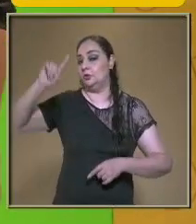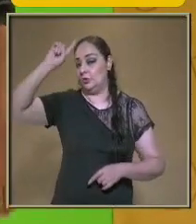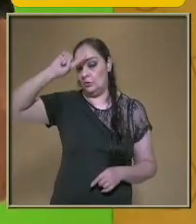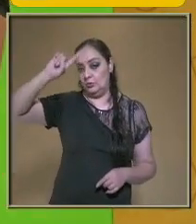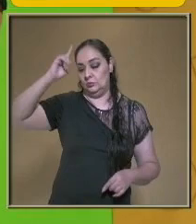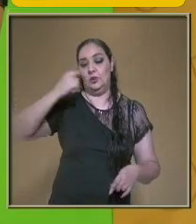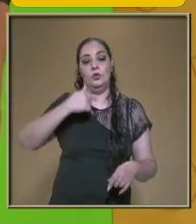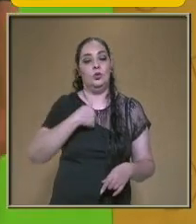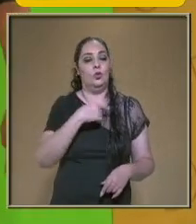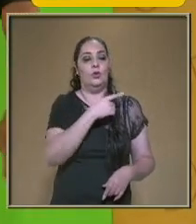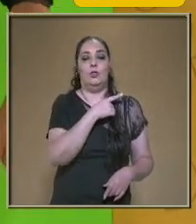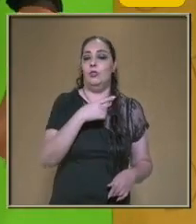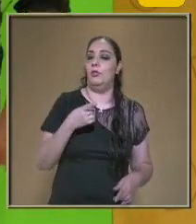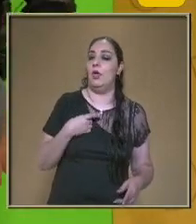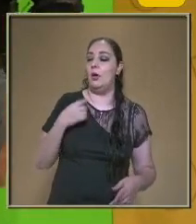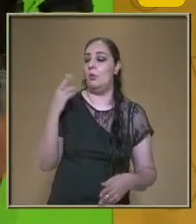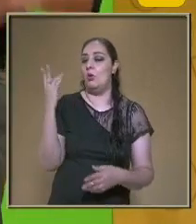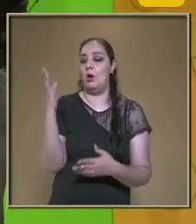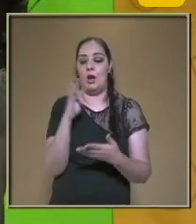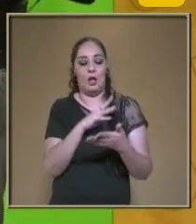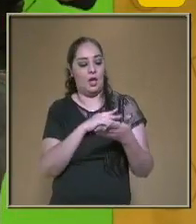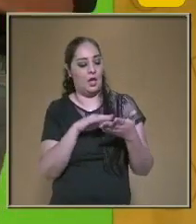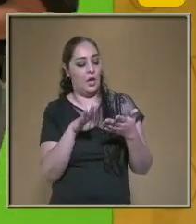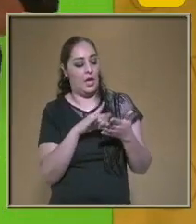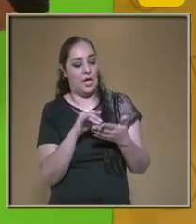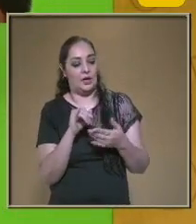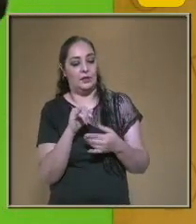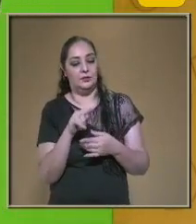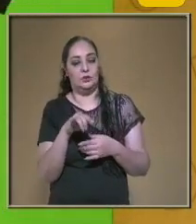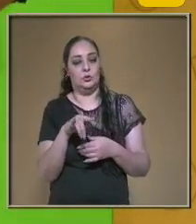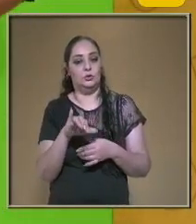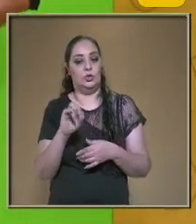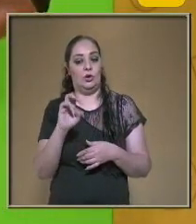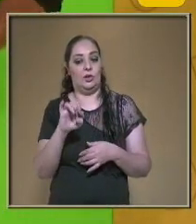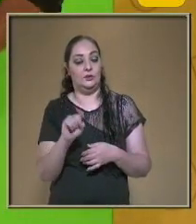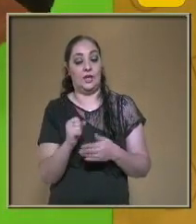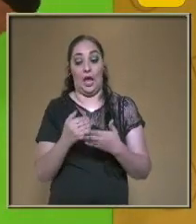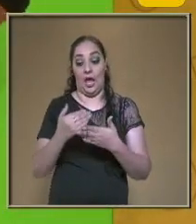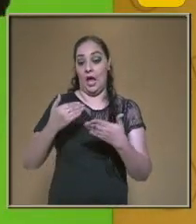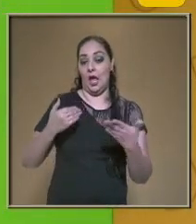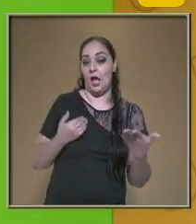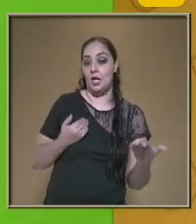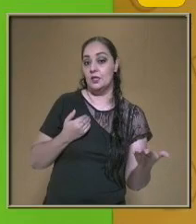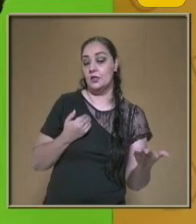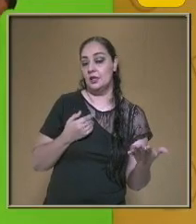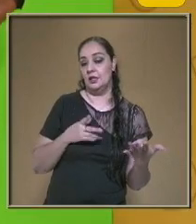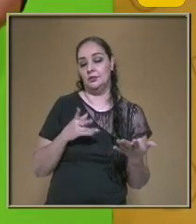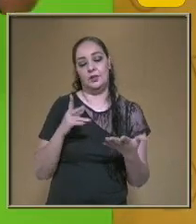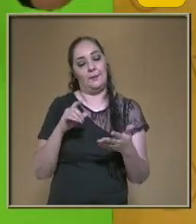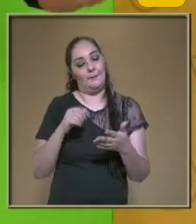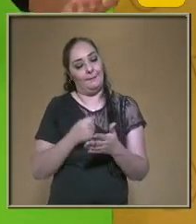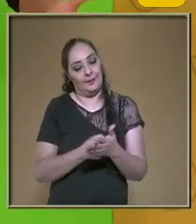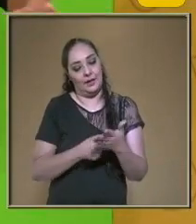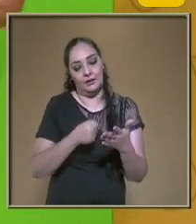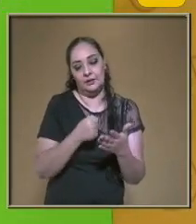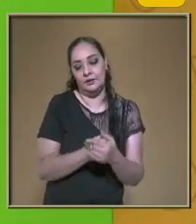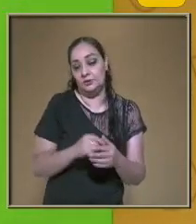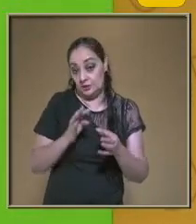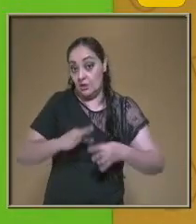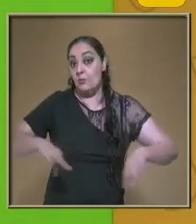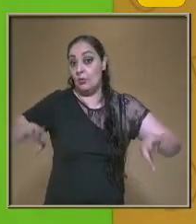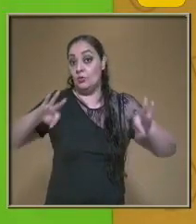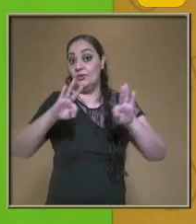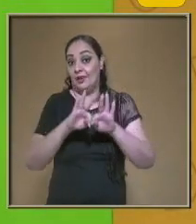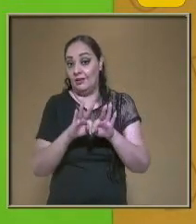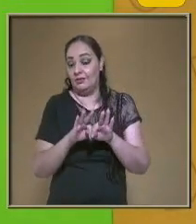I should read the instructions before, previous the practice. And it is important, it's